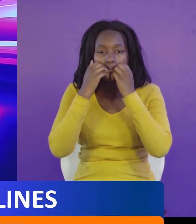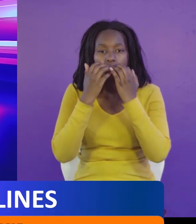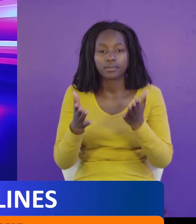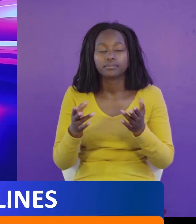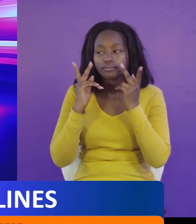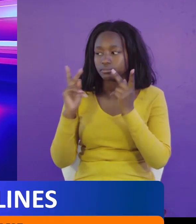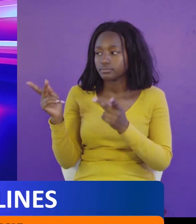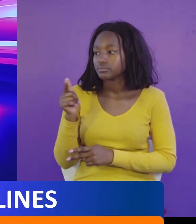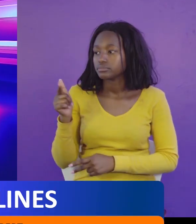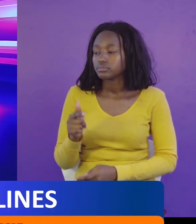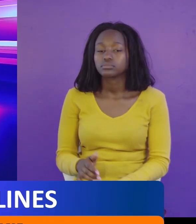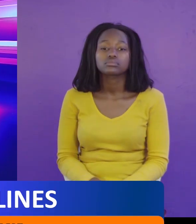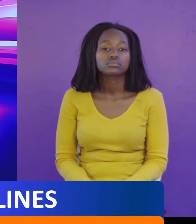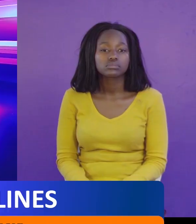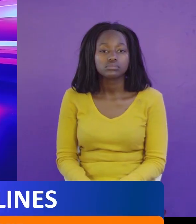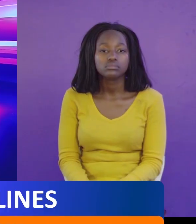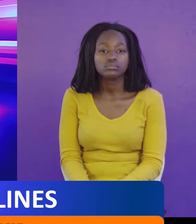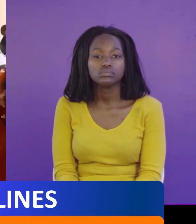look.